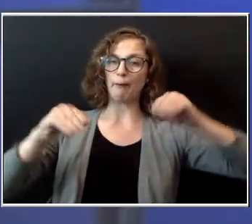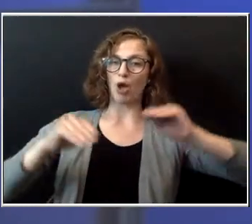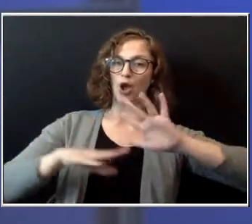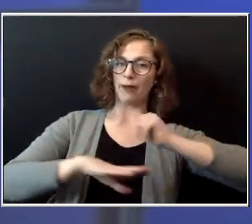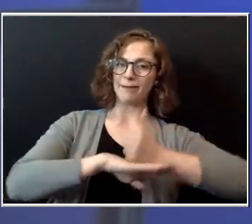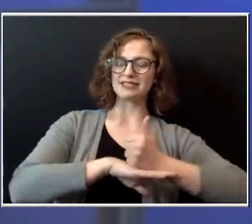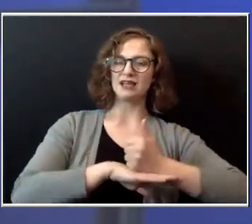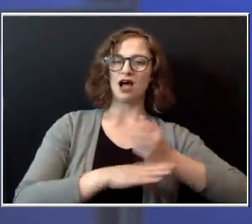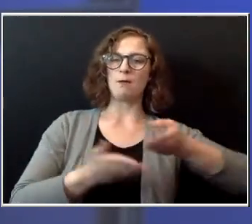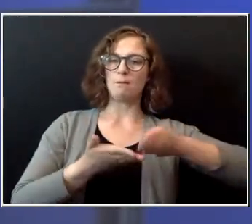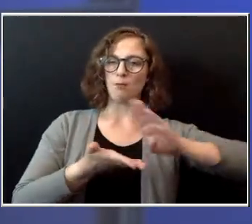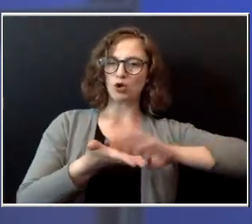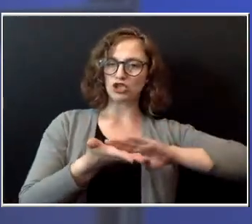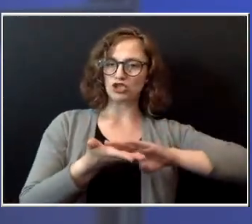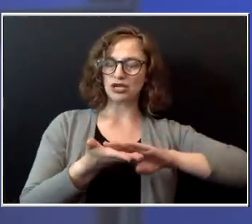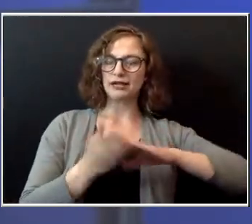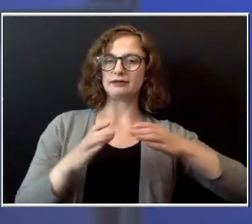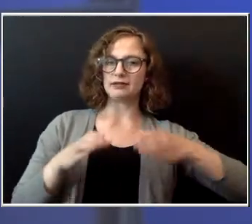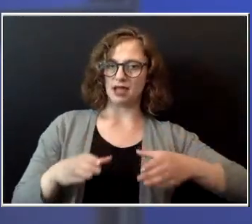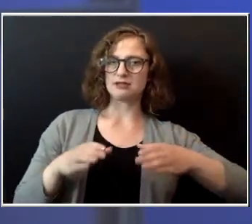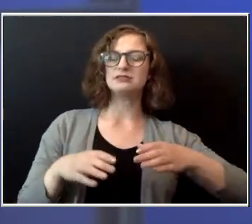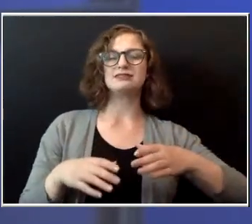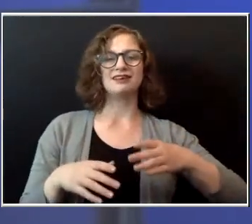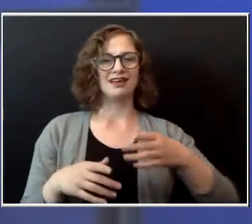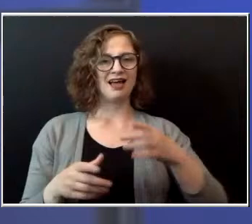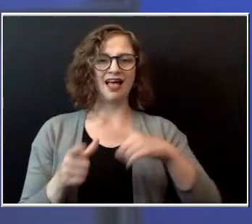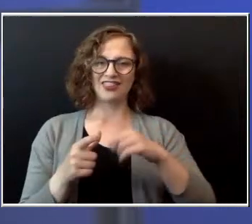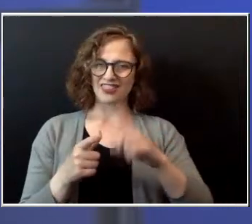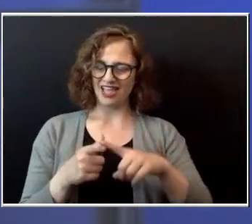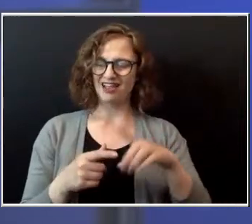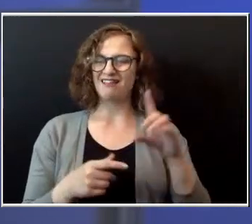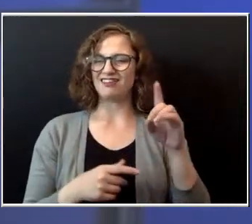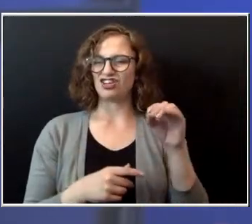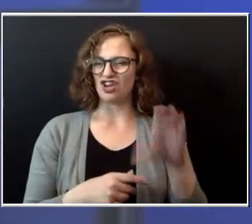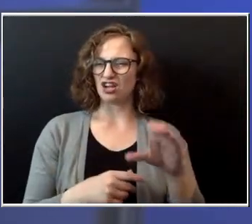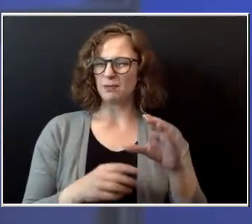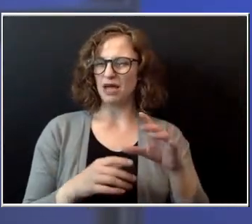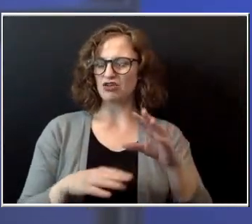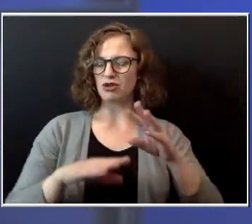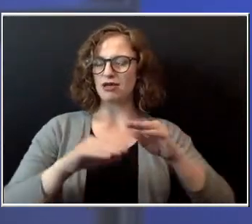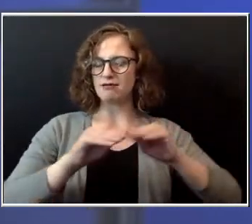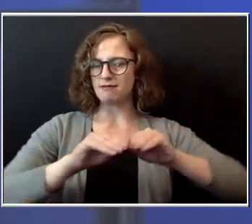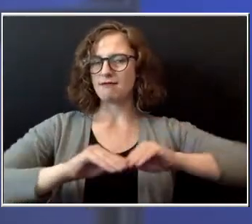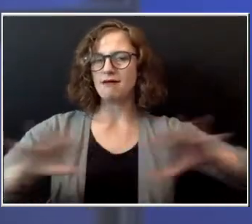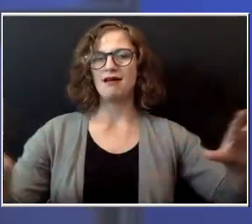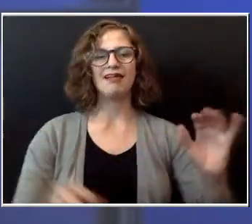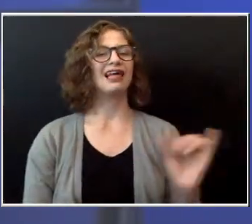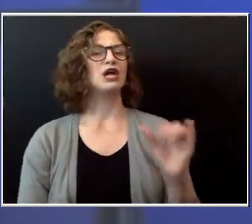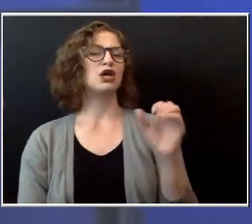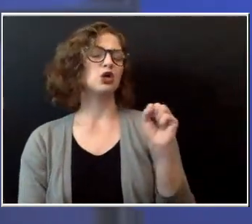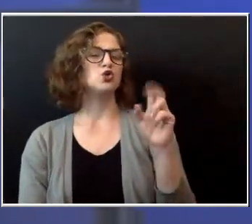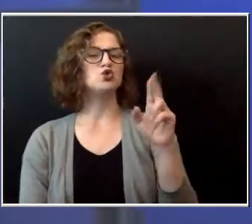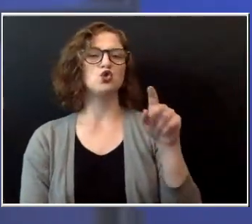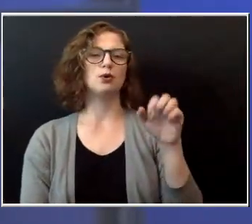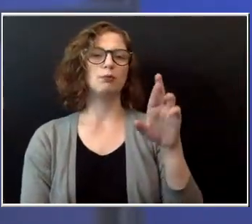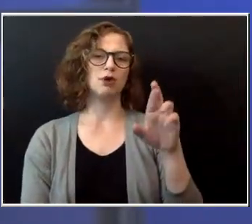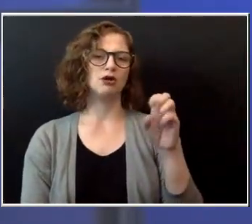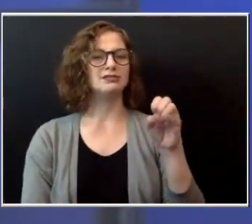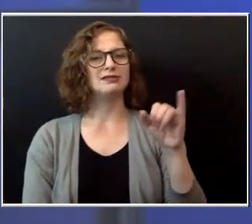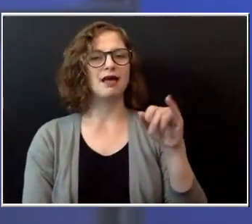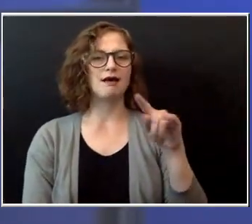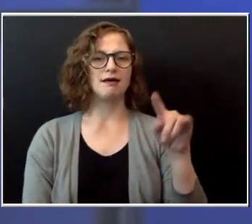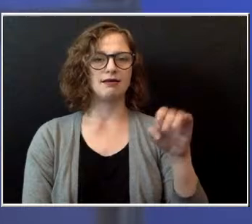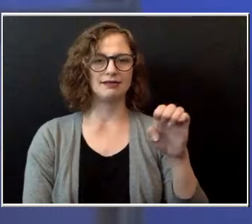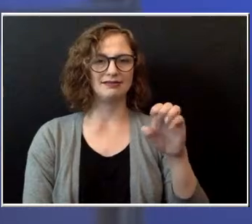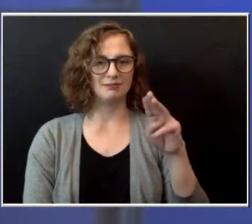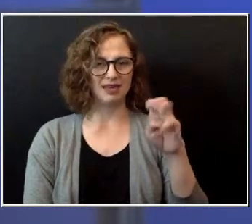Documentaries came out. Super Size Me. Yeah, Super Size Me, that really hit that hard, and then they kind of stopped using that strategy as much, although it's still